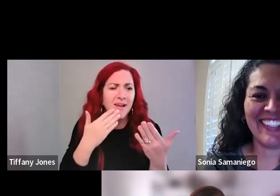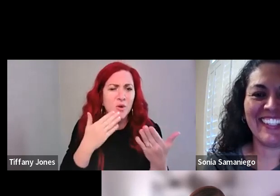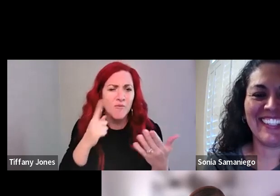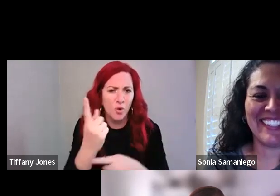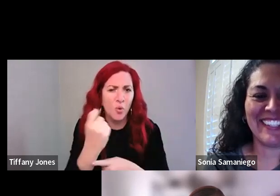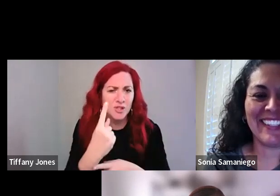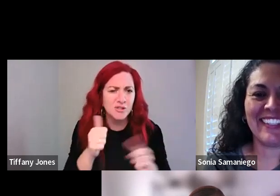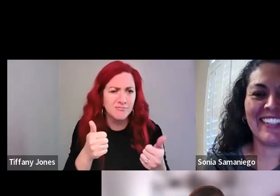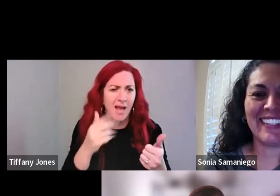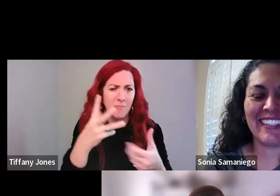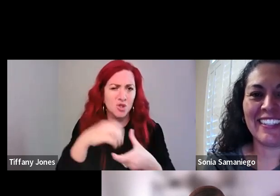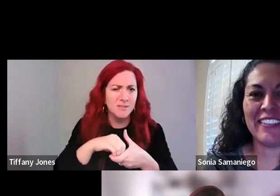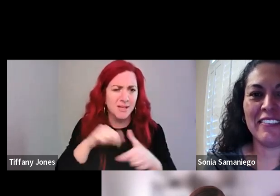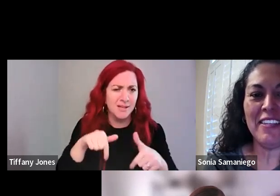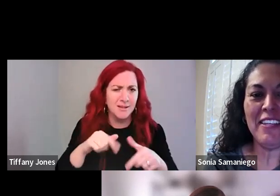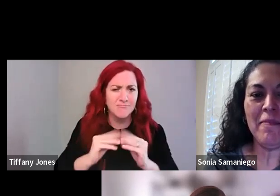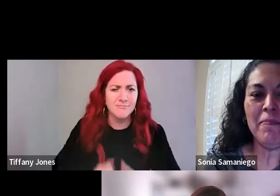your question and participating.